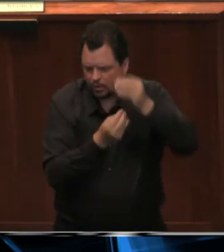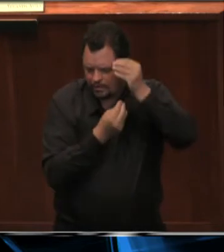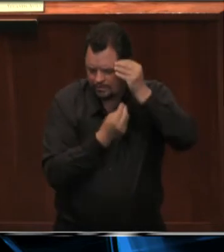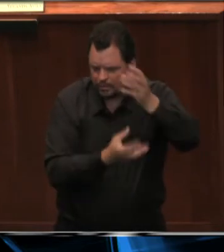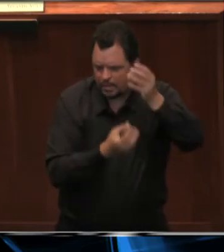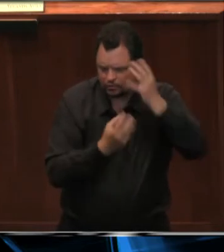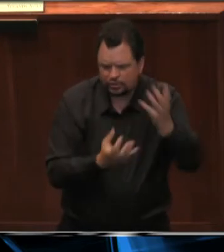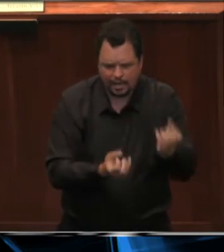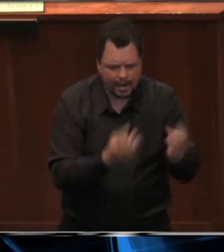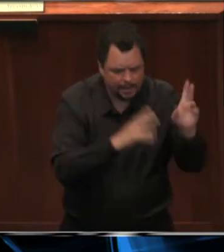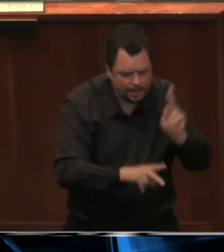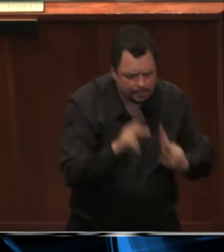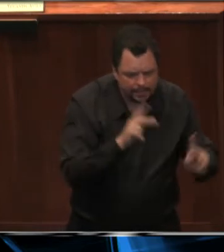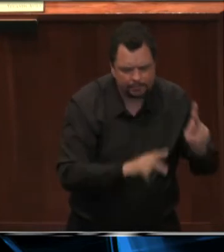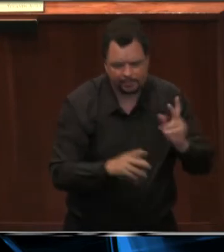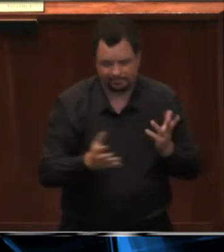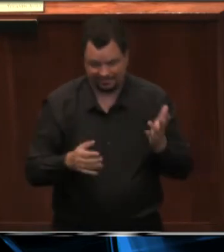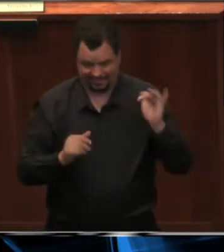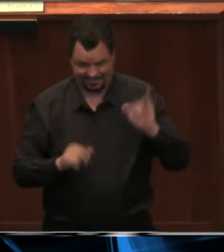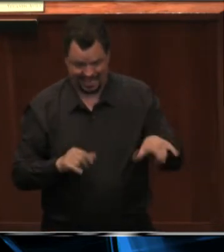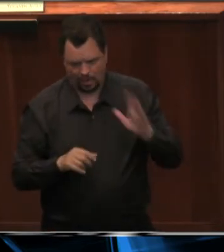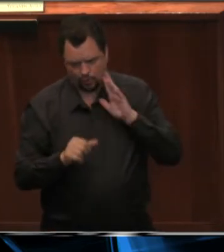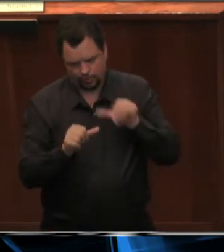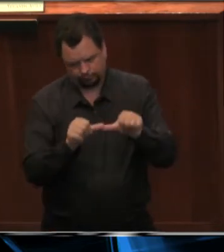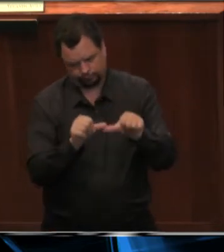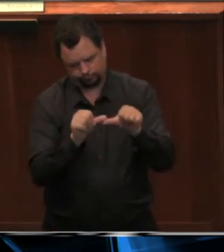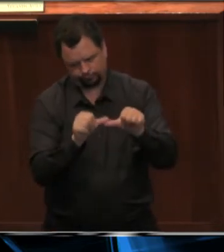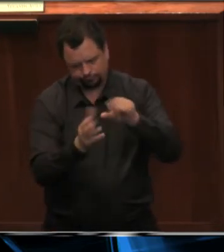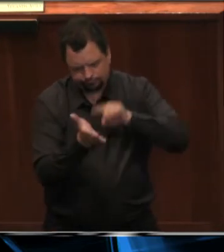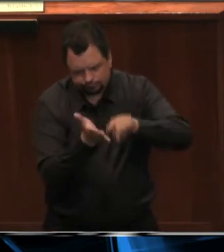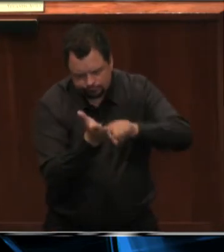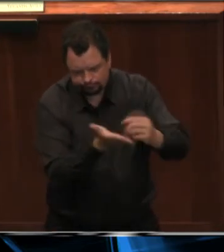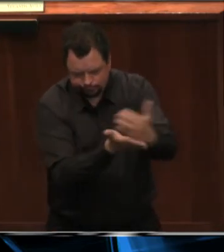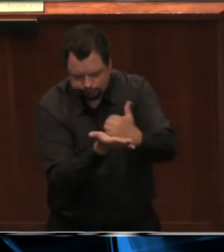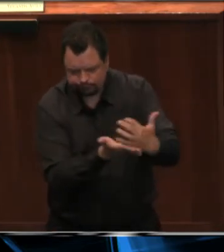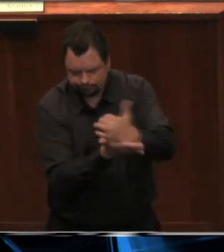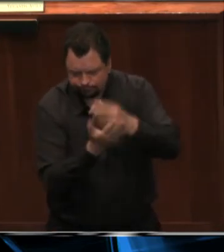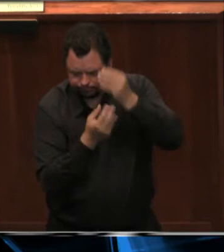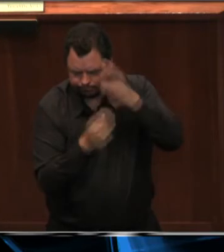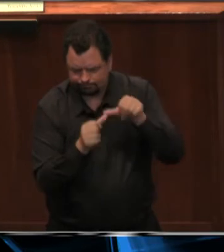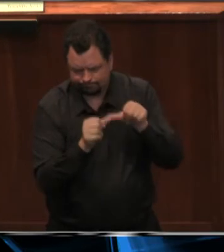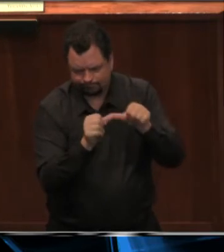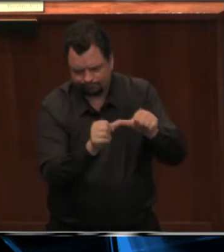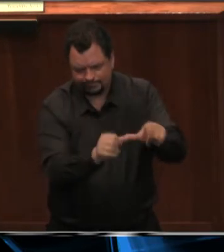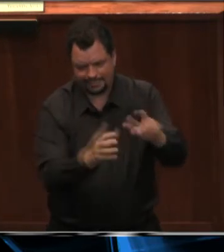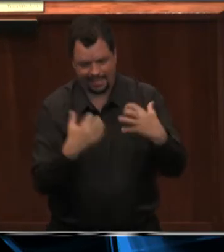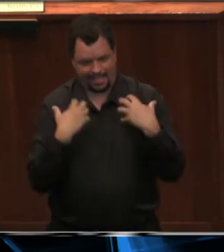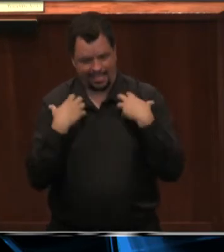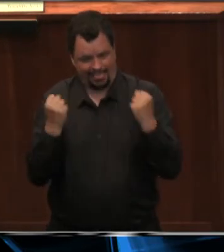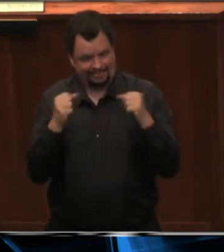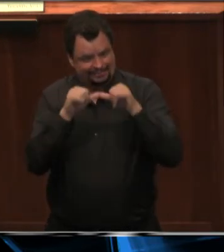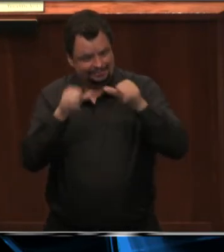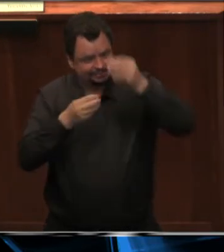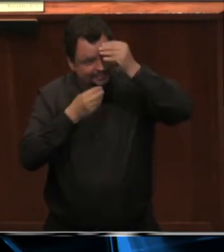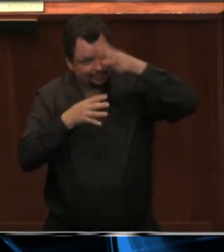systems. Those are ongoing conversations with our health system partners. And